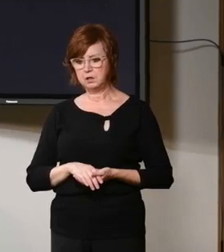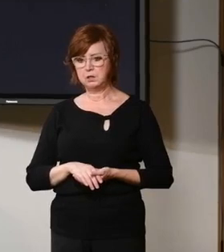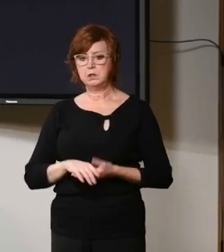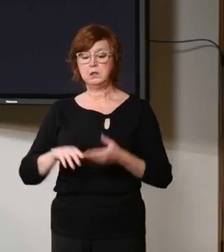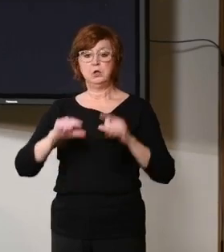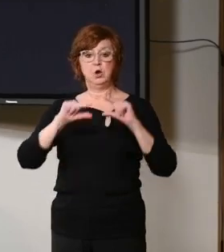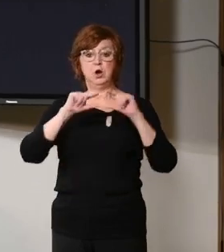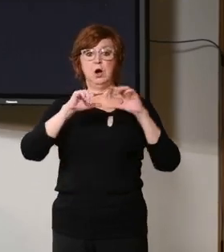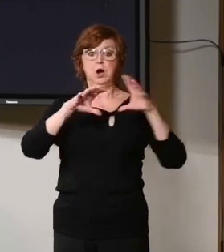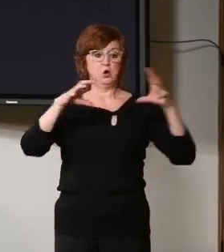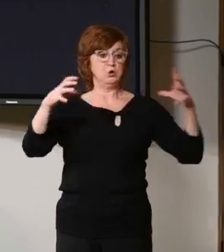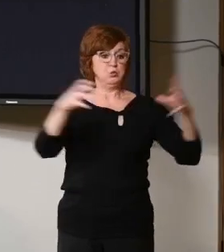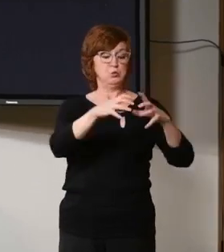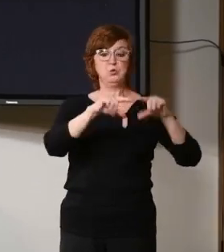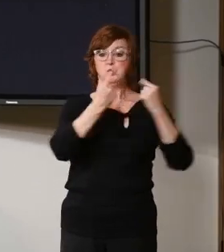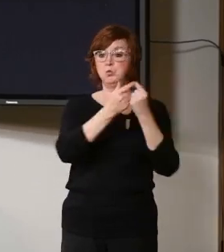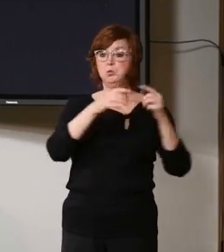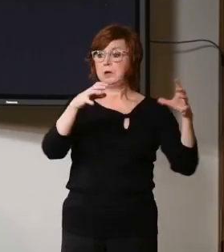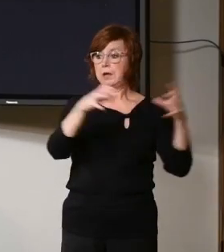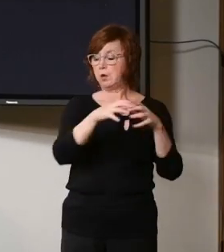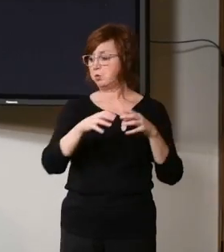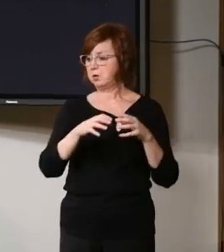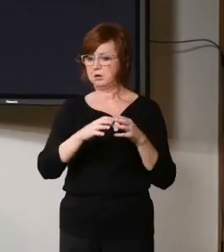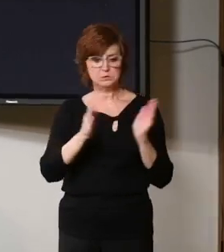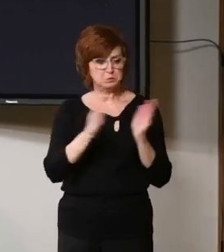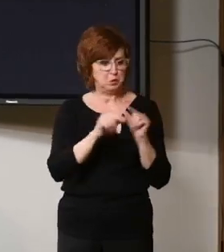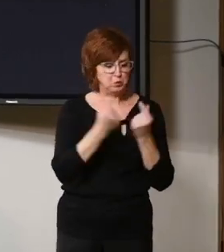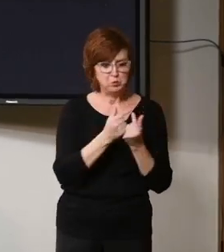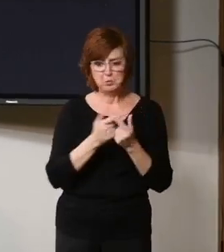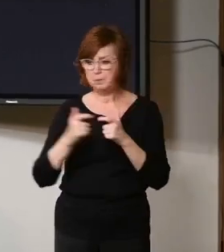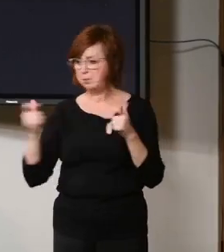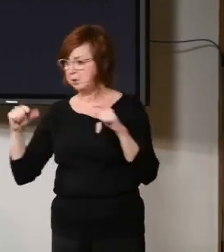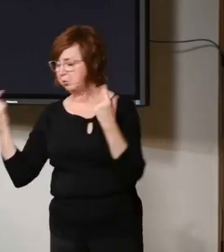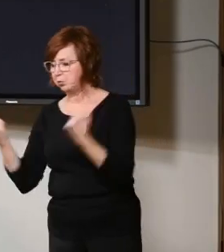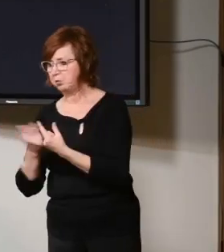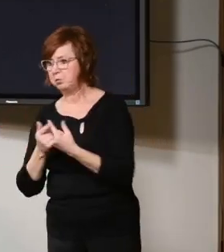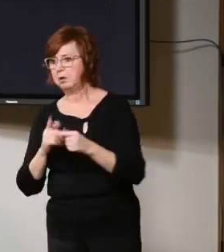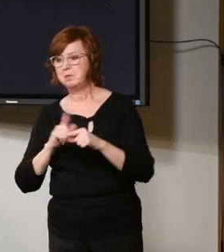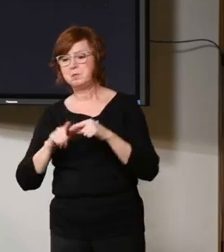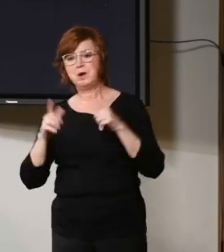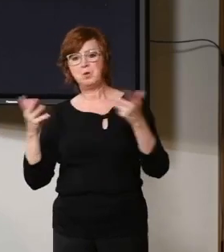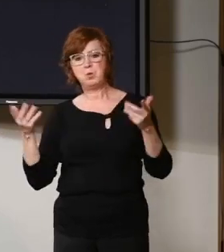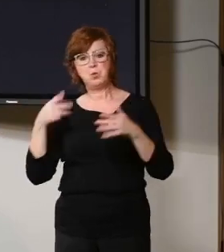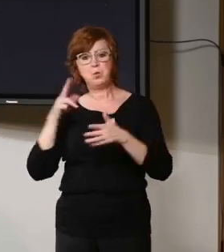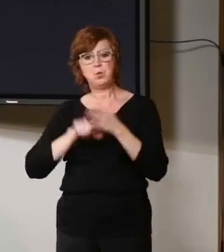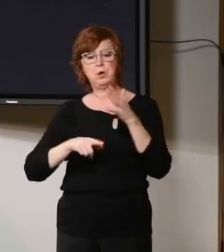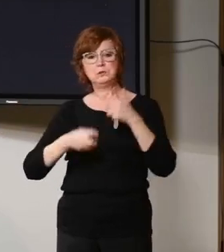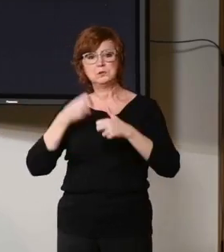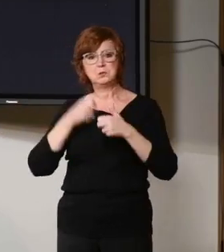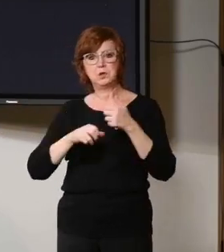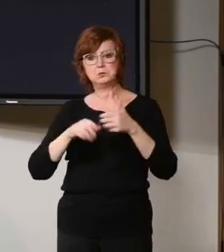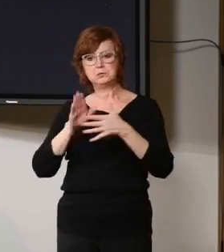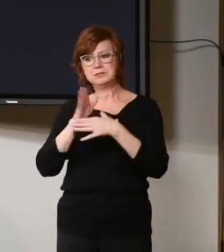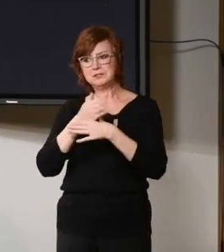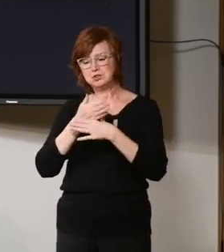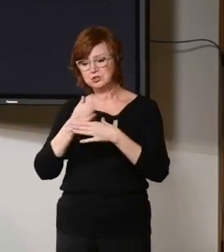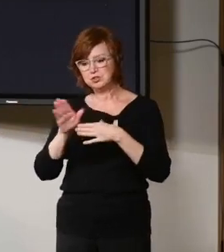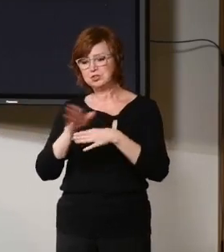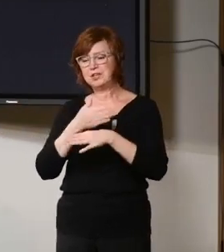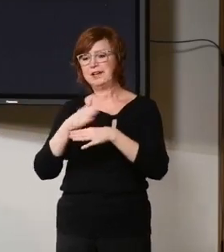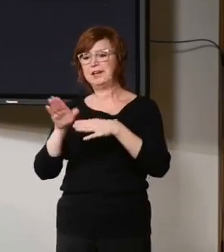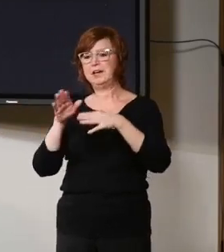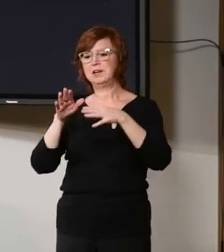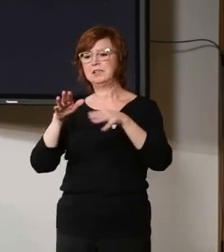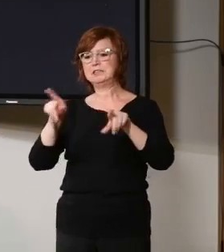food, if someone has mild symptoms, they shouldn't be at the group event. They touch their eyes, nose, mouth, they touch a